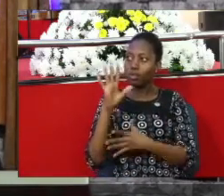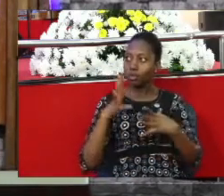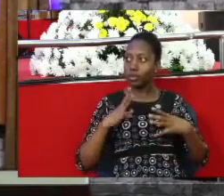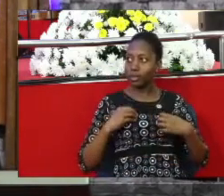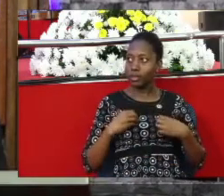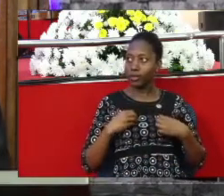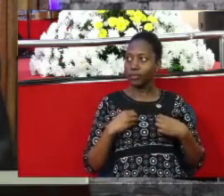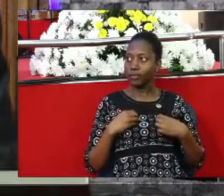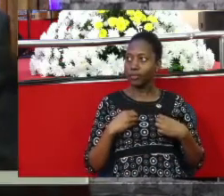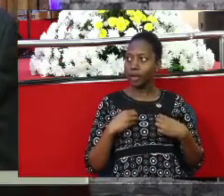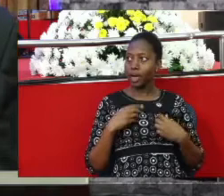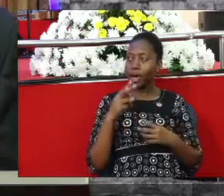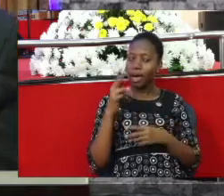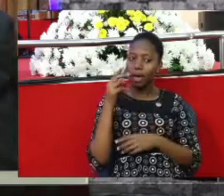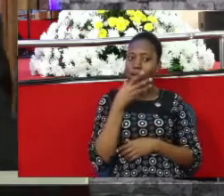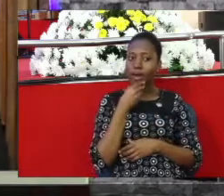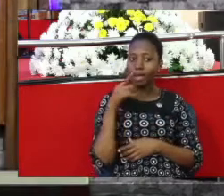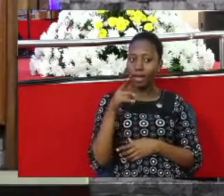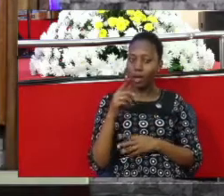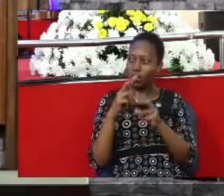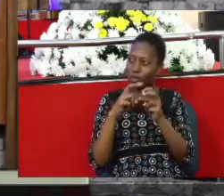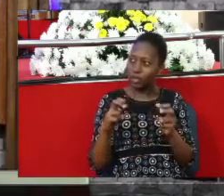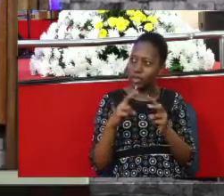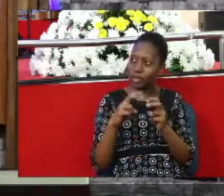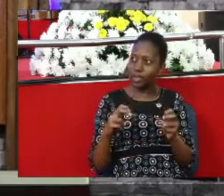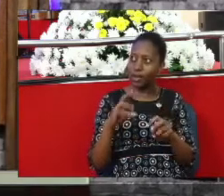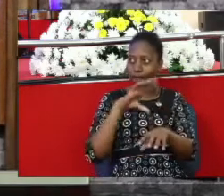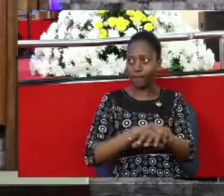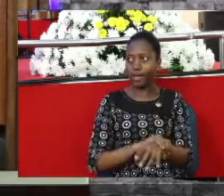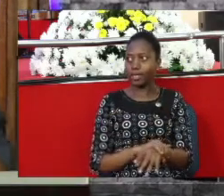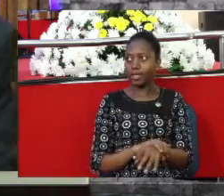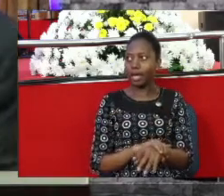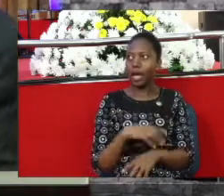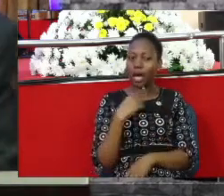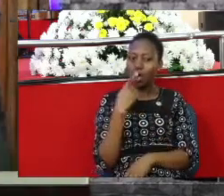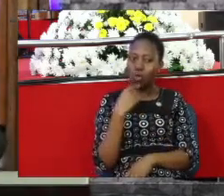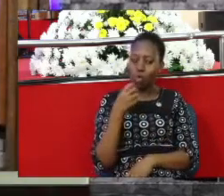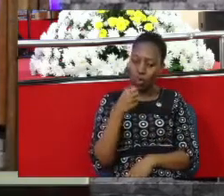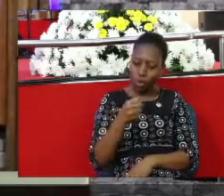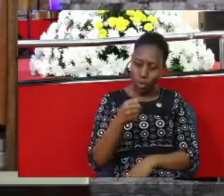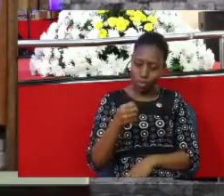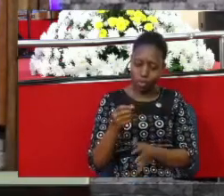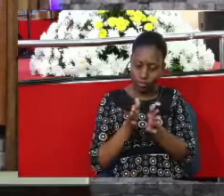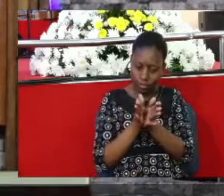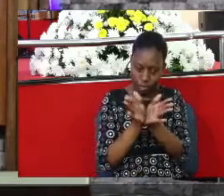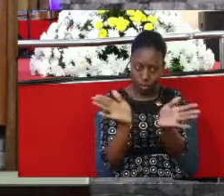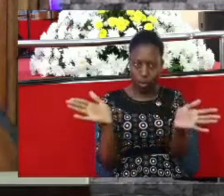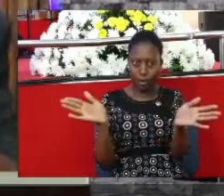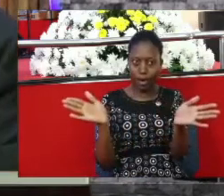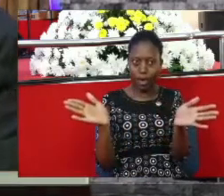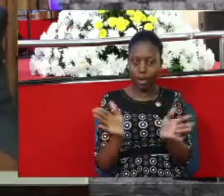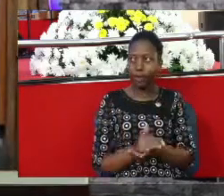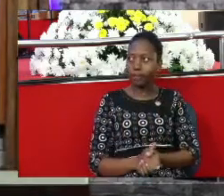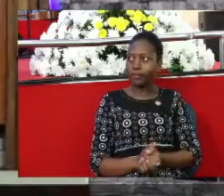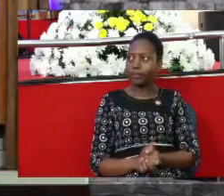finds. And to him who knocks it will be opened. Yani, in other words, when you are seeking, believe you are going to find it. When you are